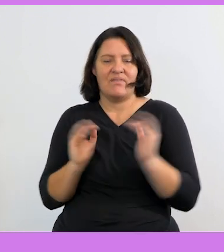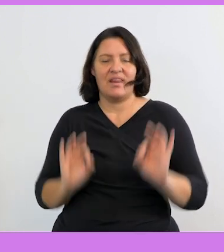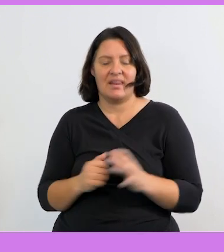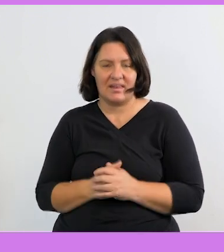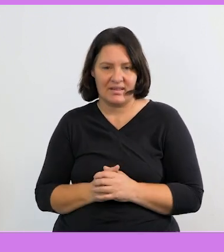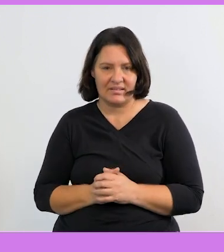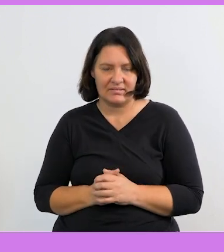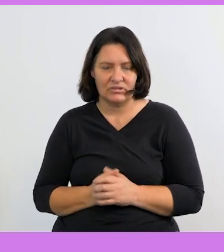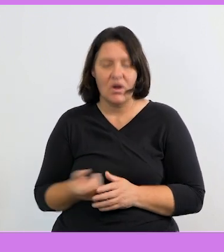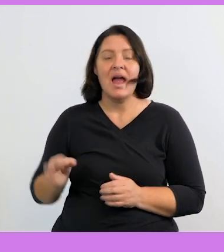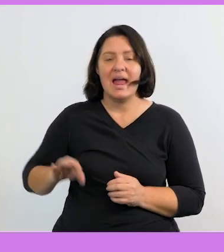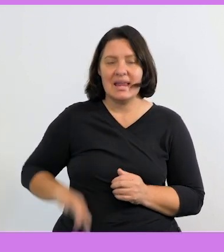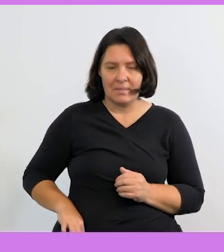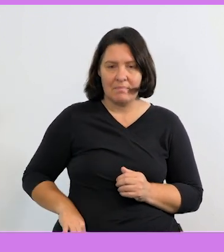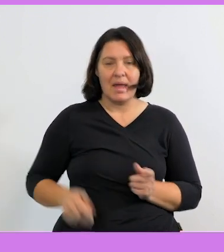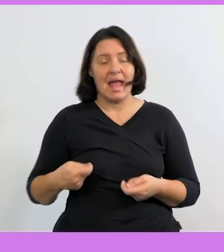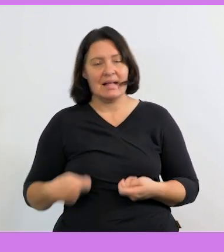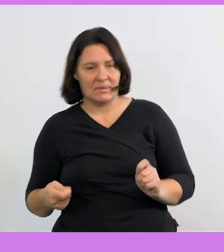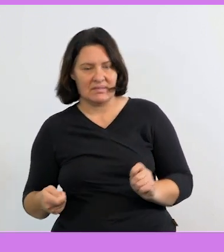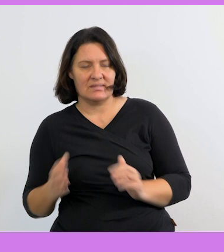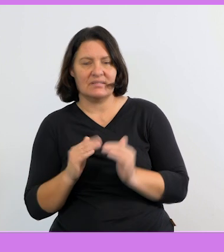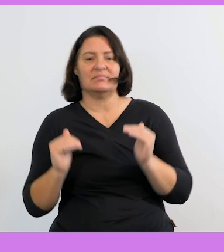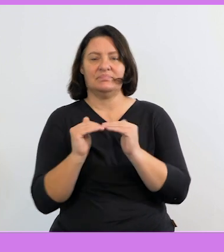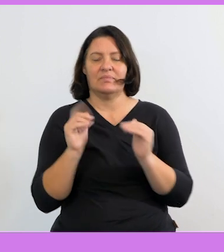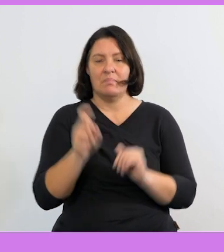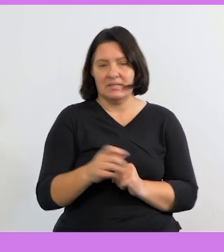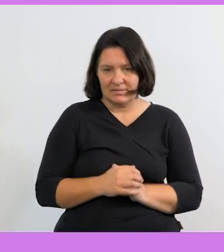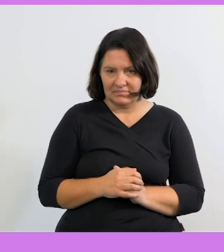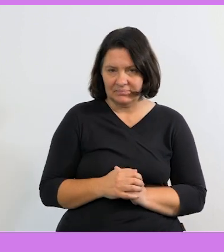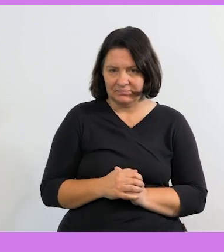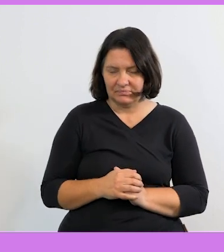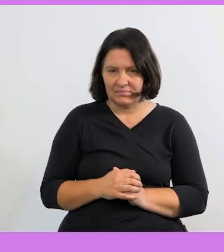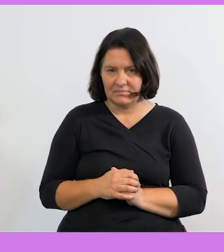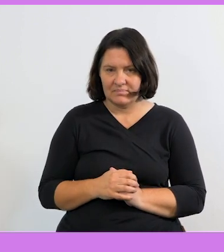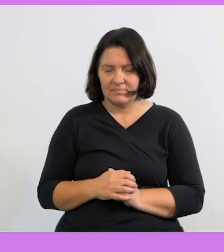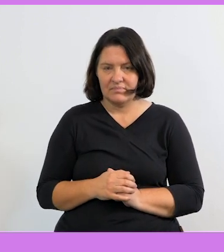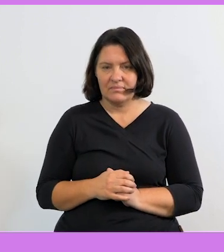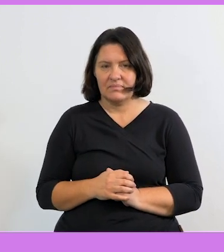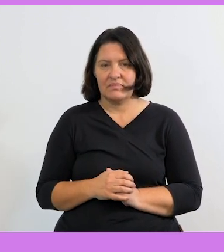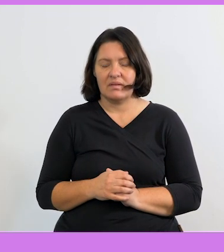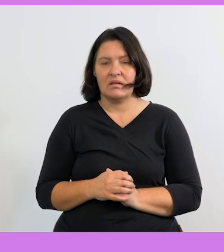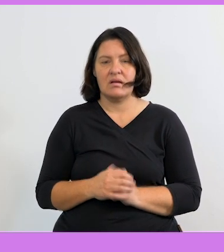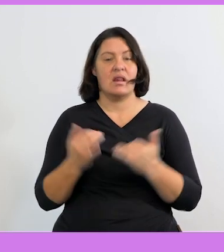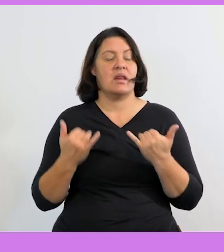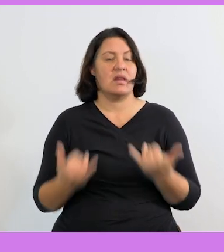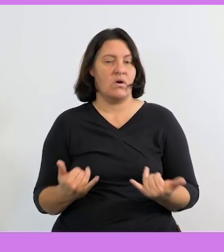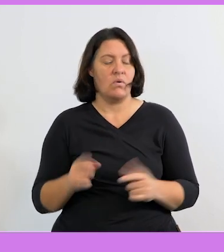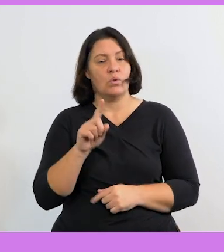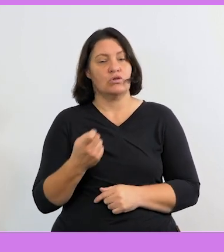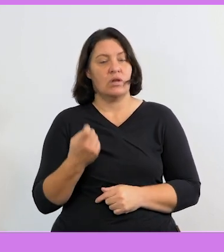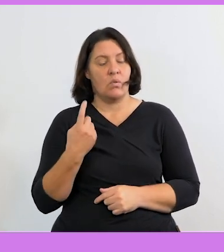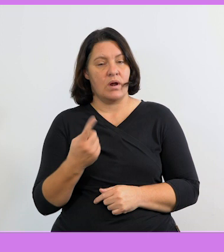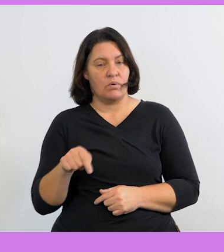sells 50 bunny chows, his income as well as expenses will equate to 750 Rand. Okay,